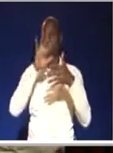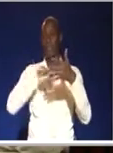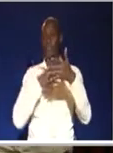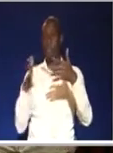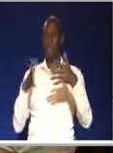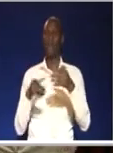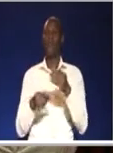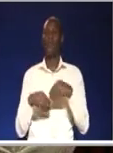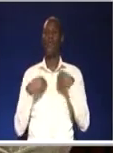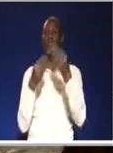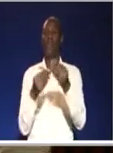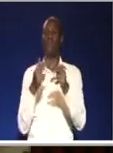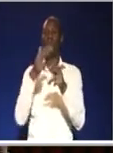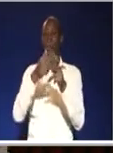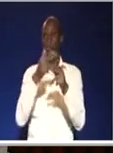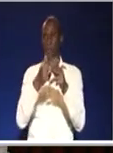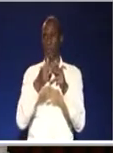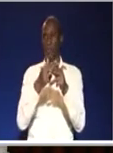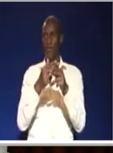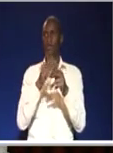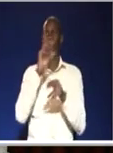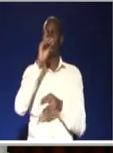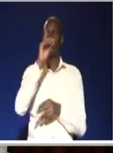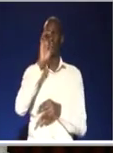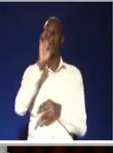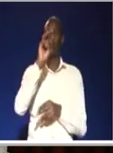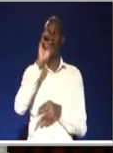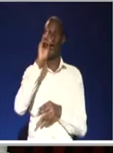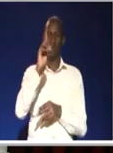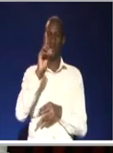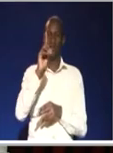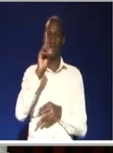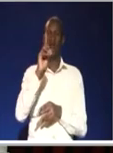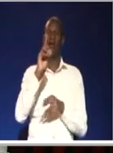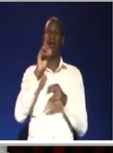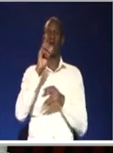give it its name. This is a demand curve.